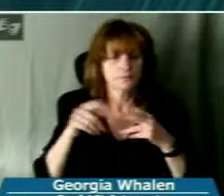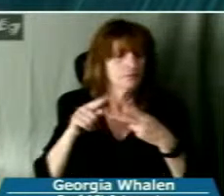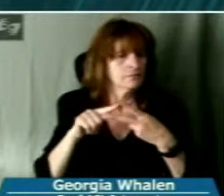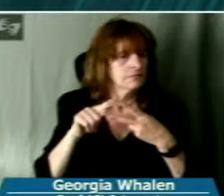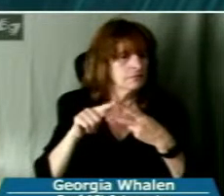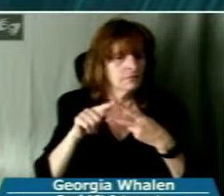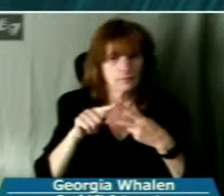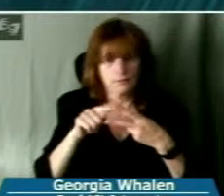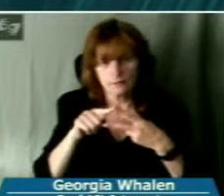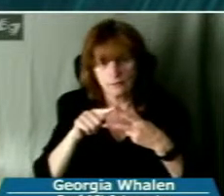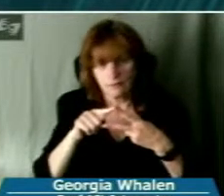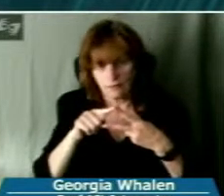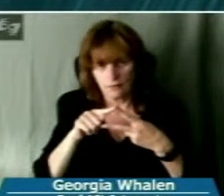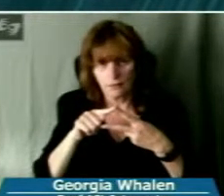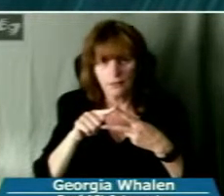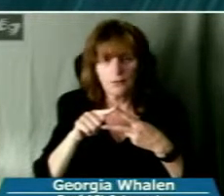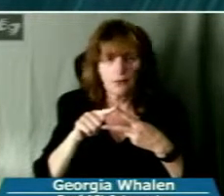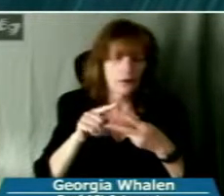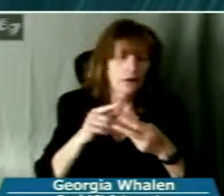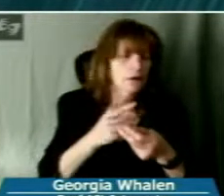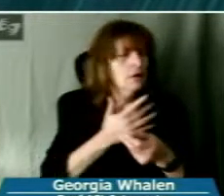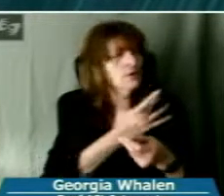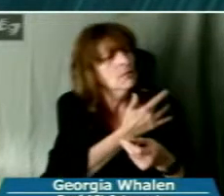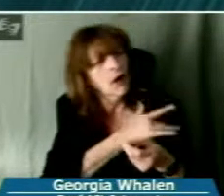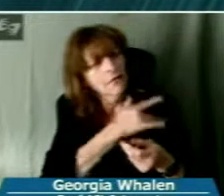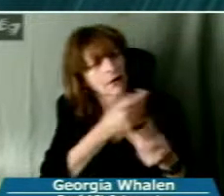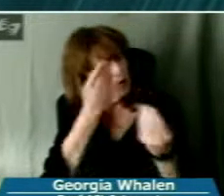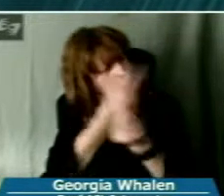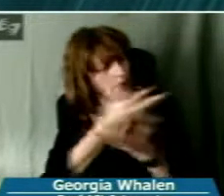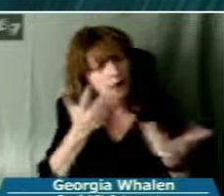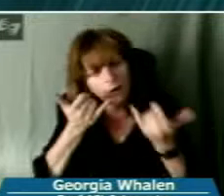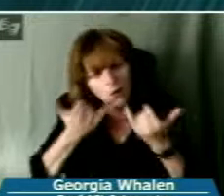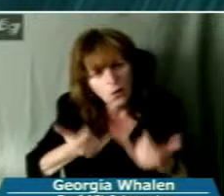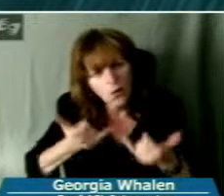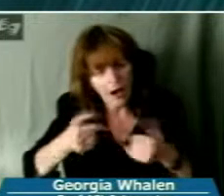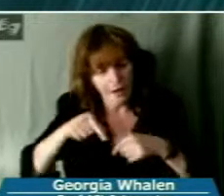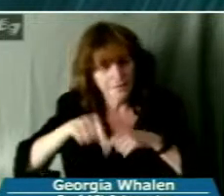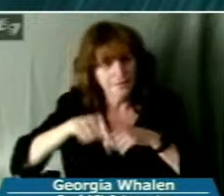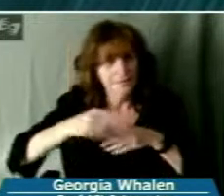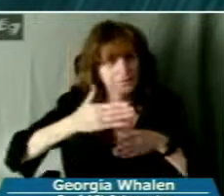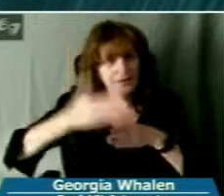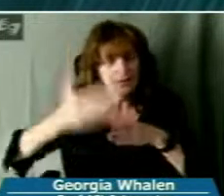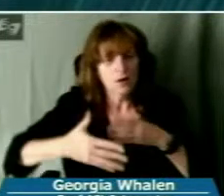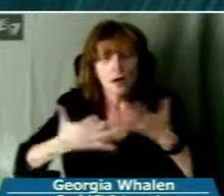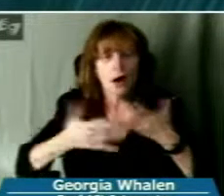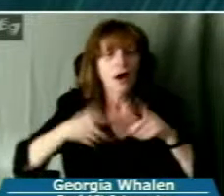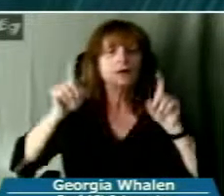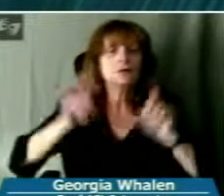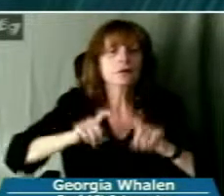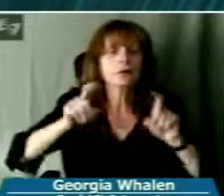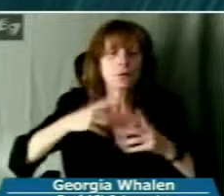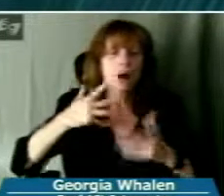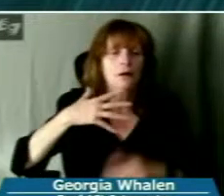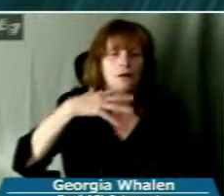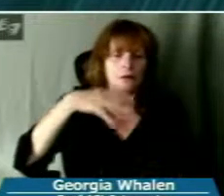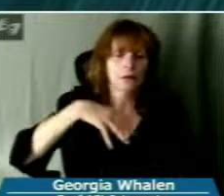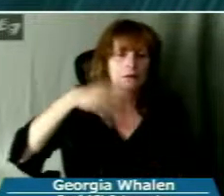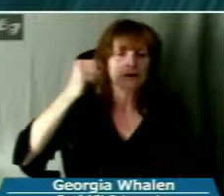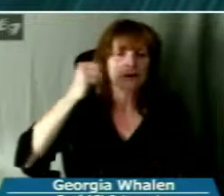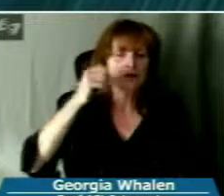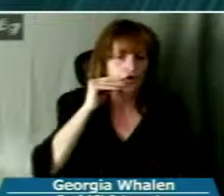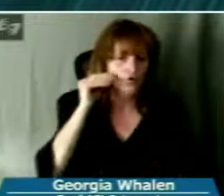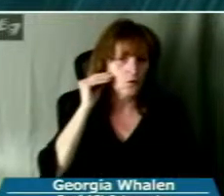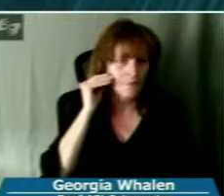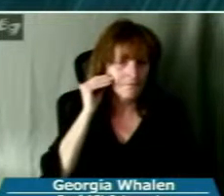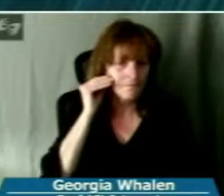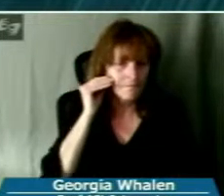the province said today that there is going to be testing this weekend in seniors' homes, particularly retirement homes,